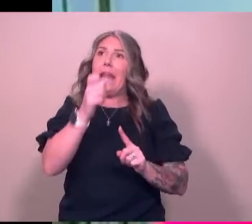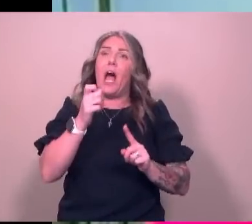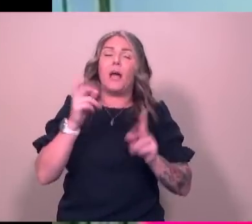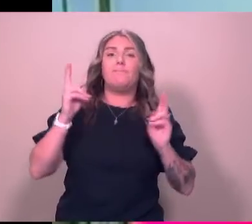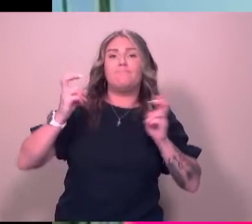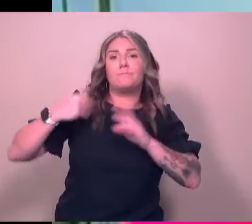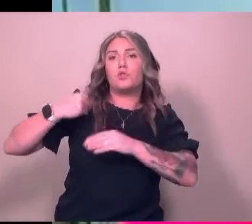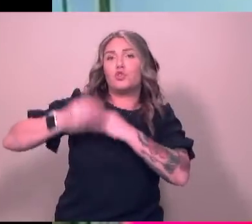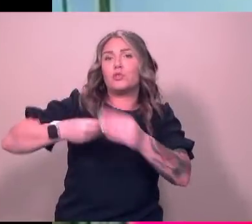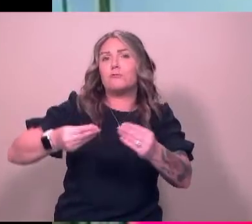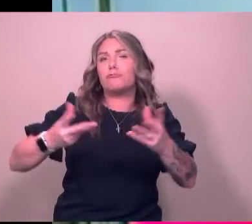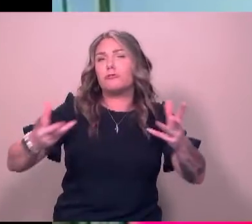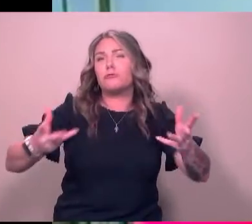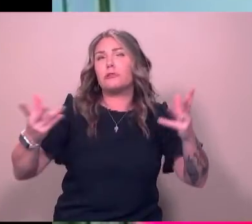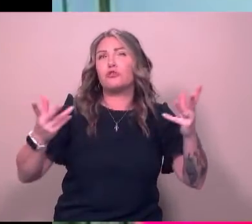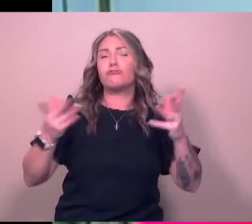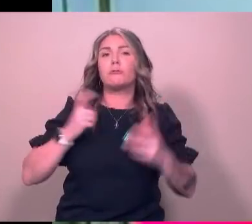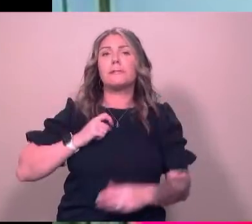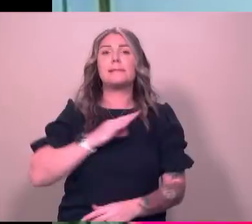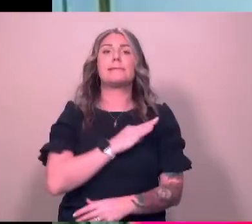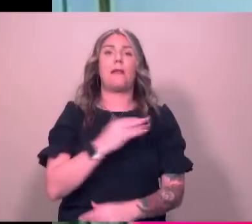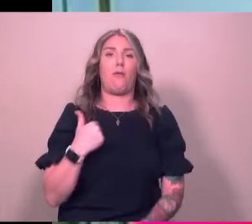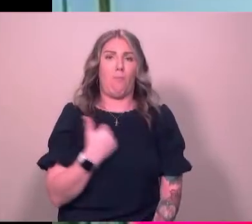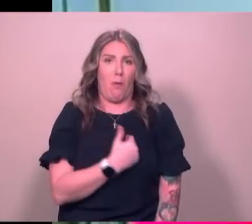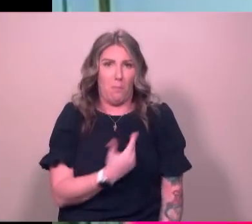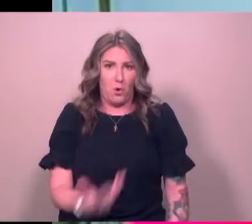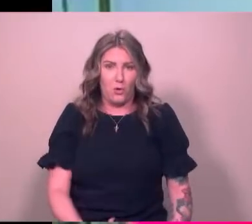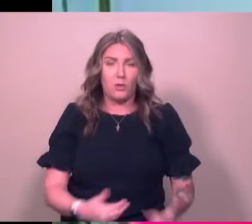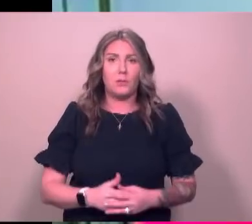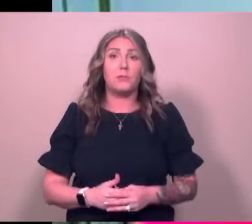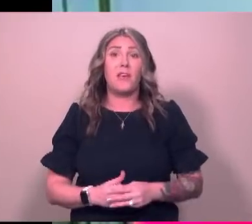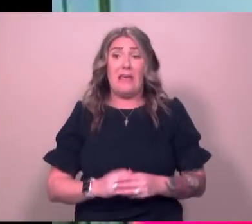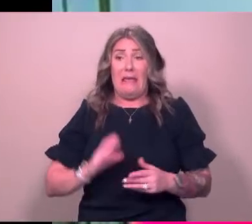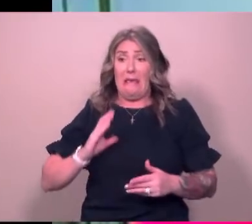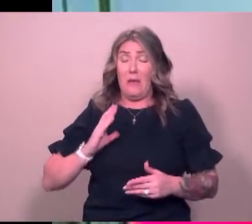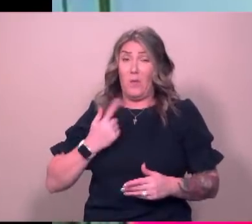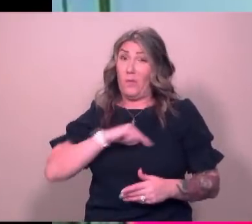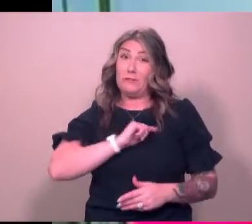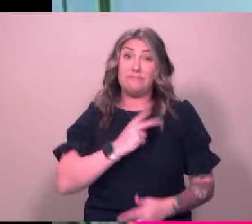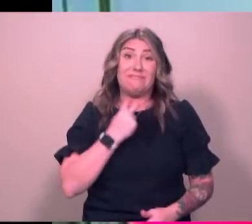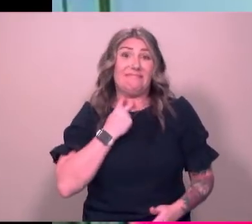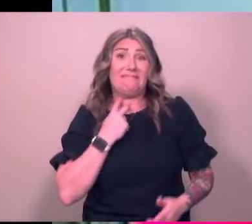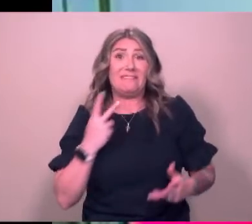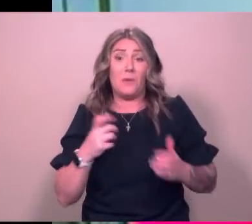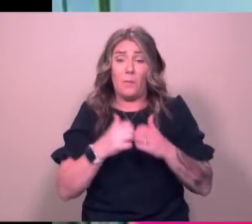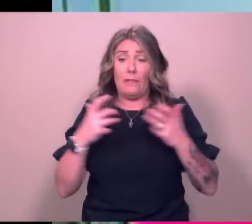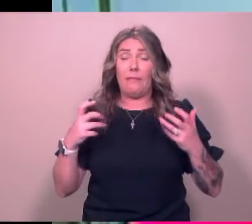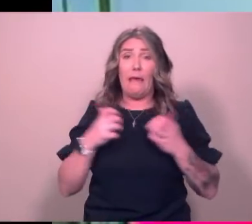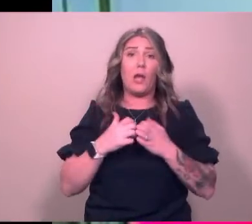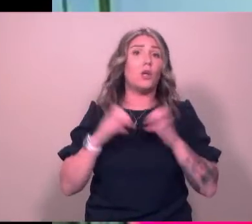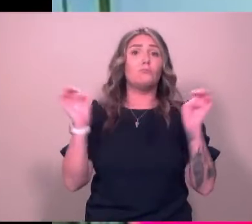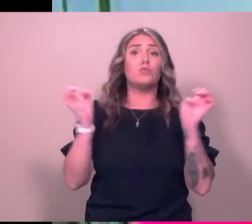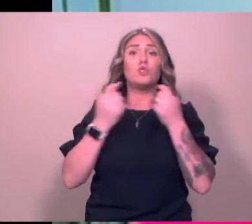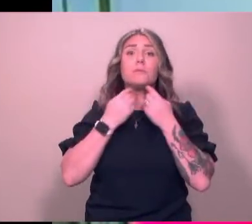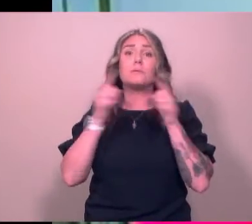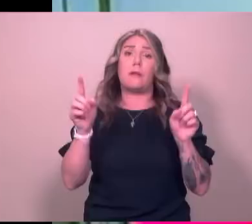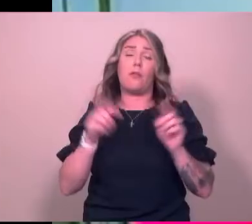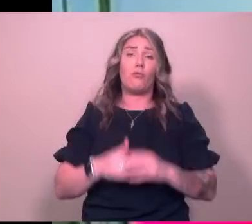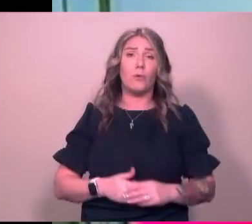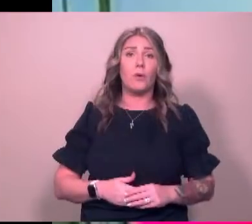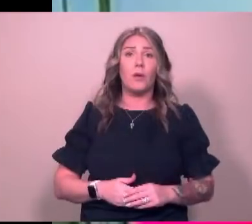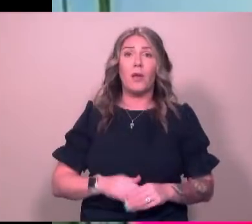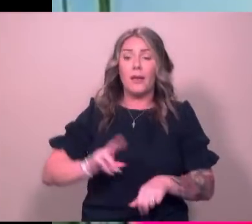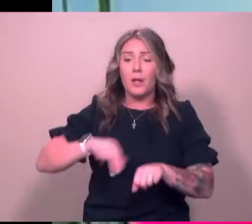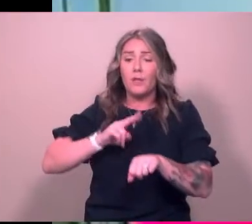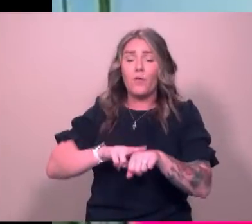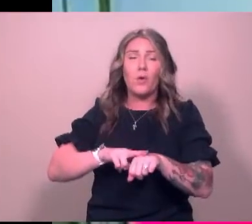non-traditional staff members, and our hands are tied without an emergency declaration. And of course, having